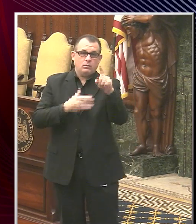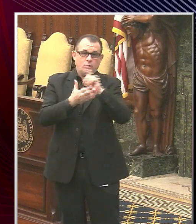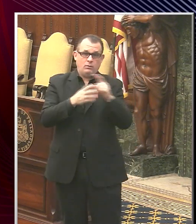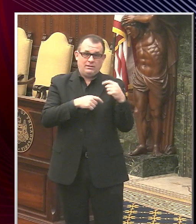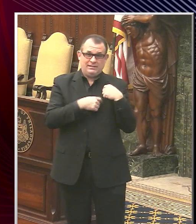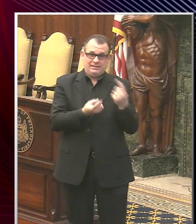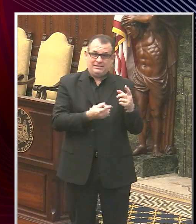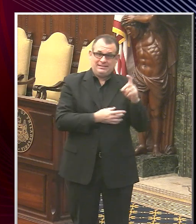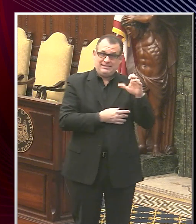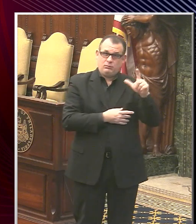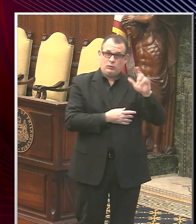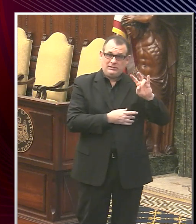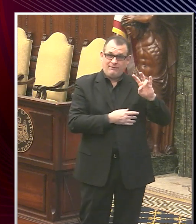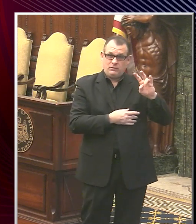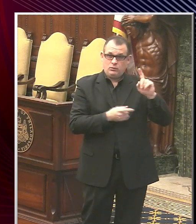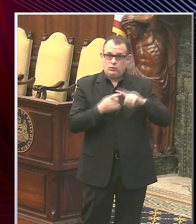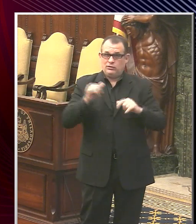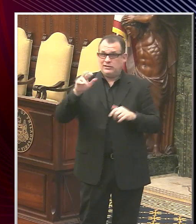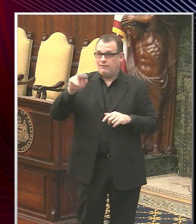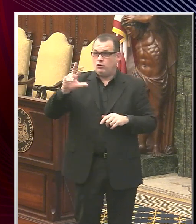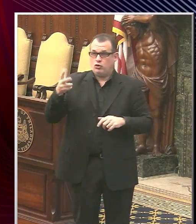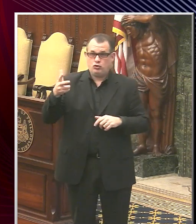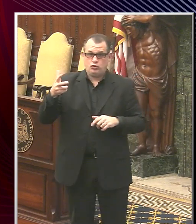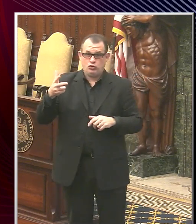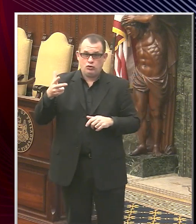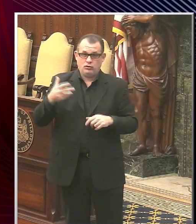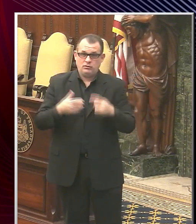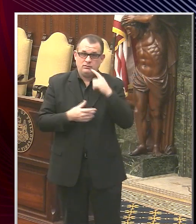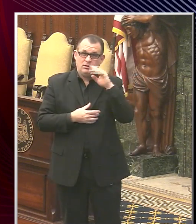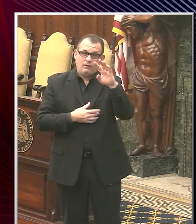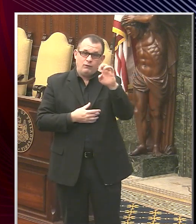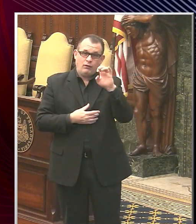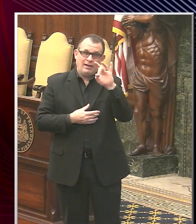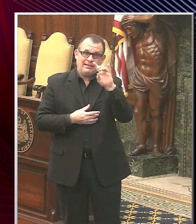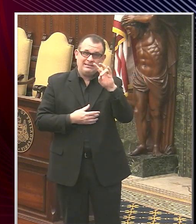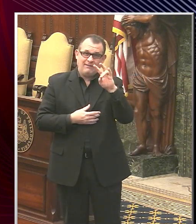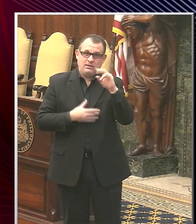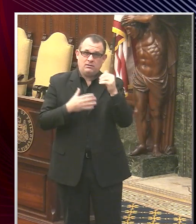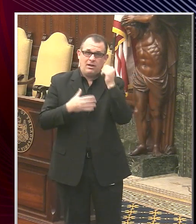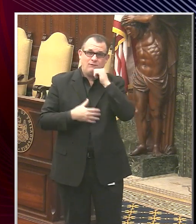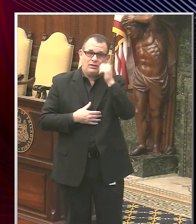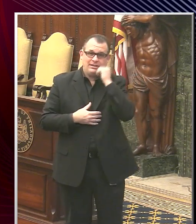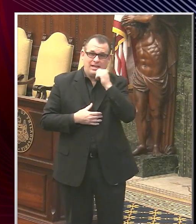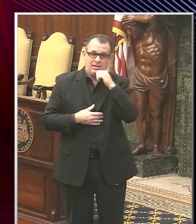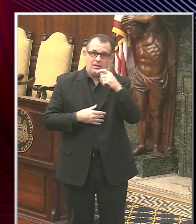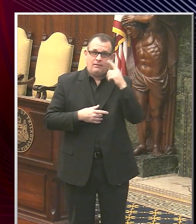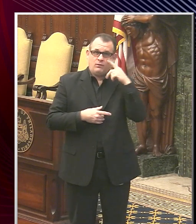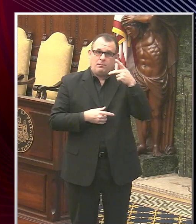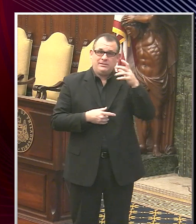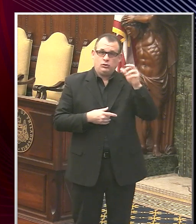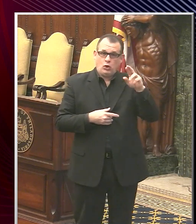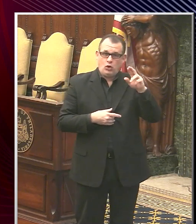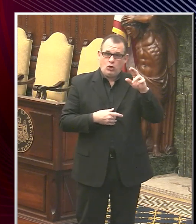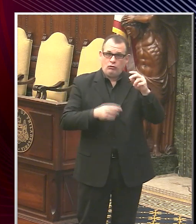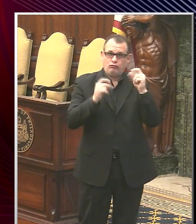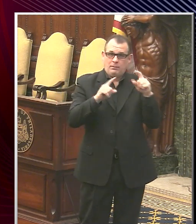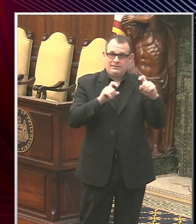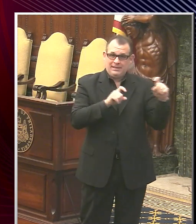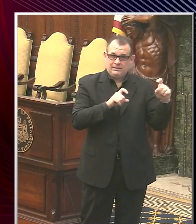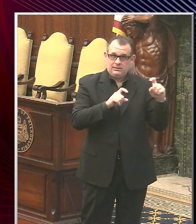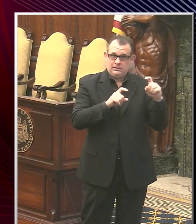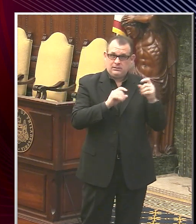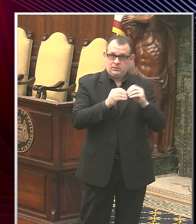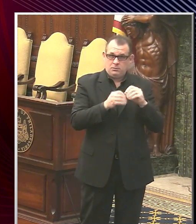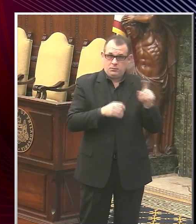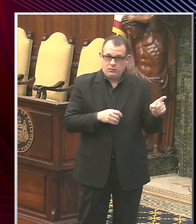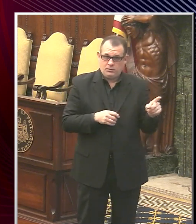27th to January 3rd, we averaged 487 cases per day. That's PCR and antigen tests combined. That's so far. We expect